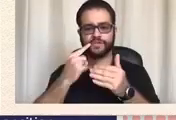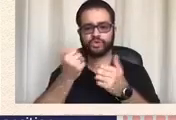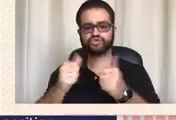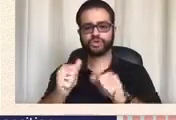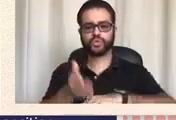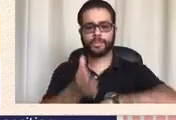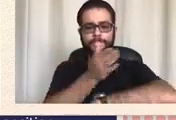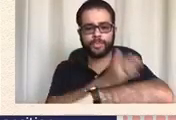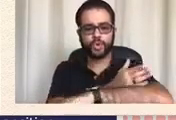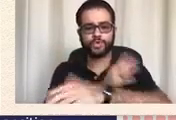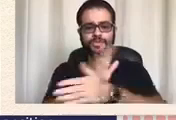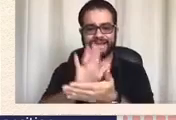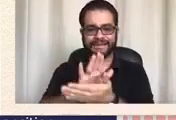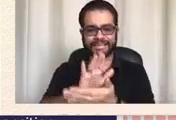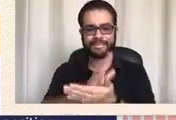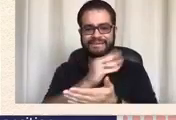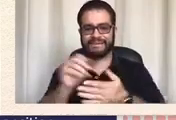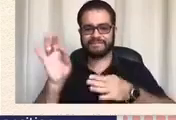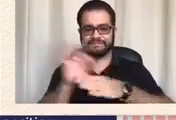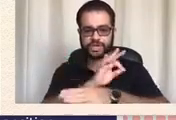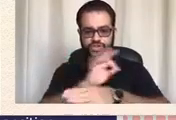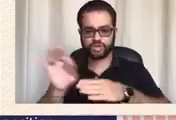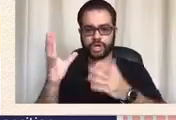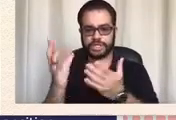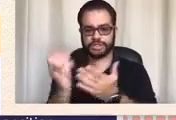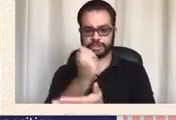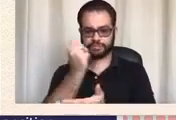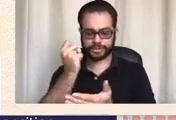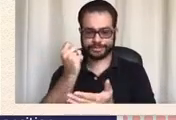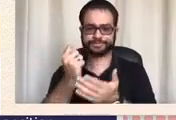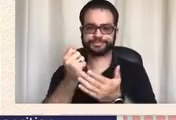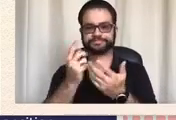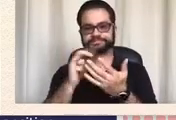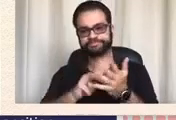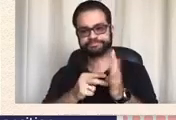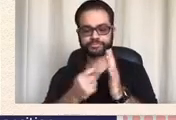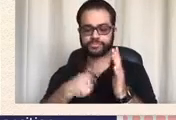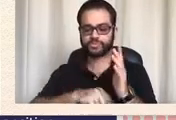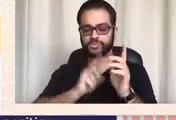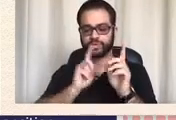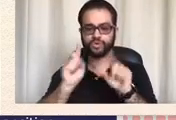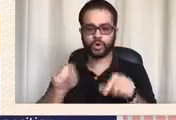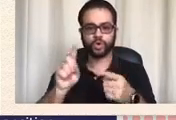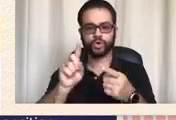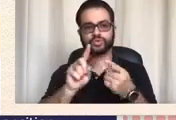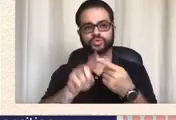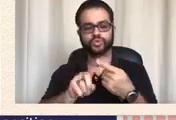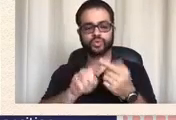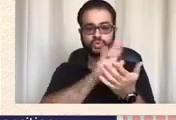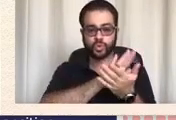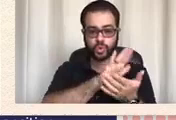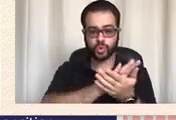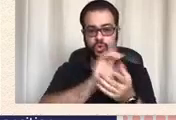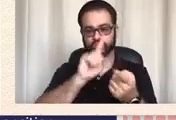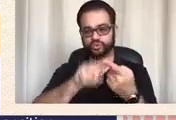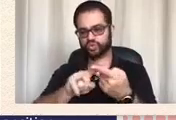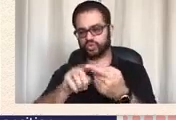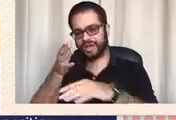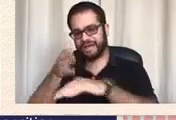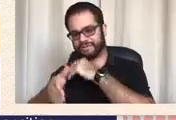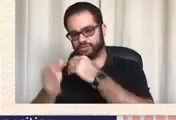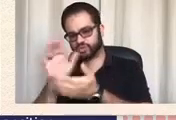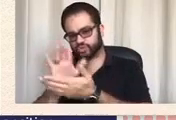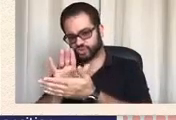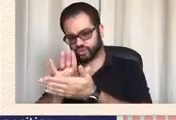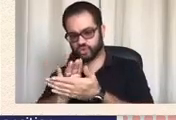achievement, basically going with the student from school to post school activities. So this includes post secondary